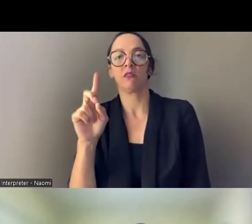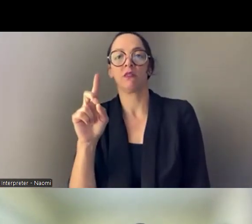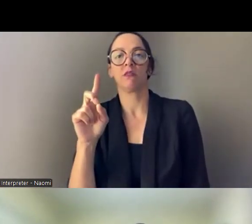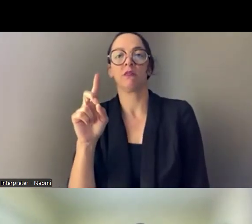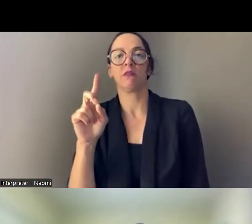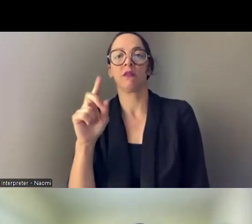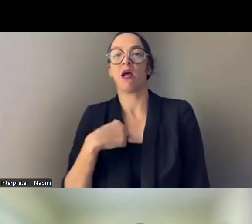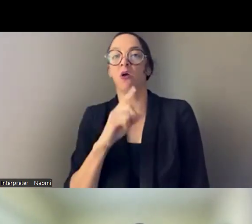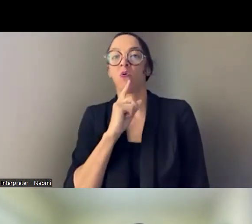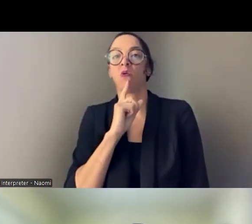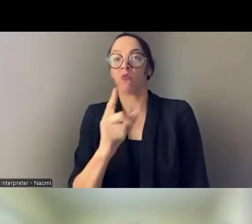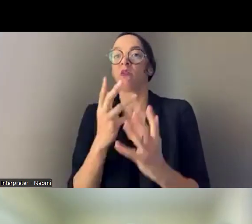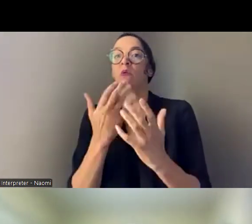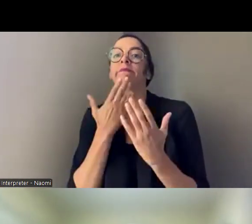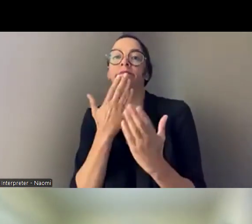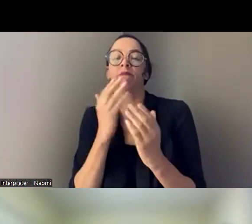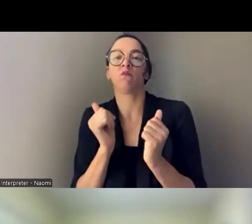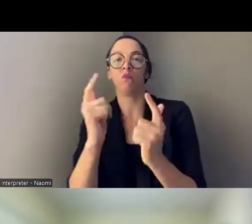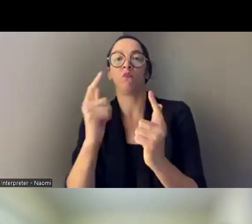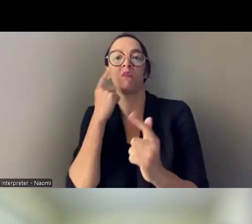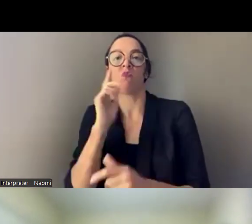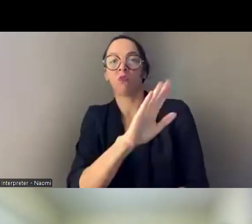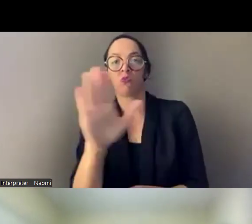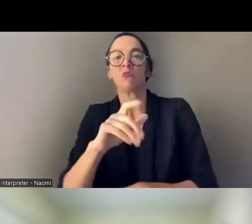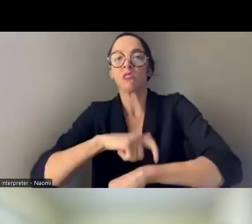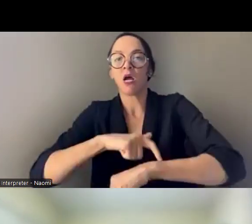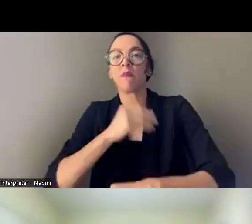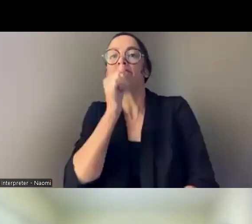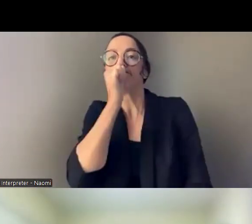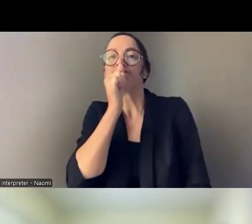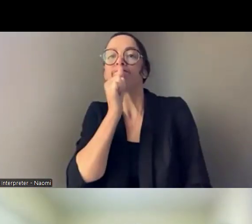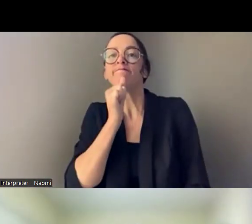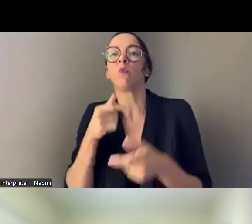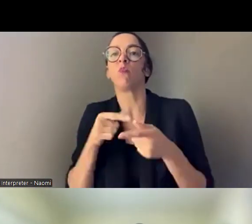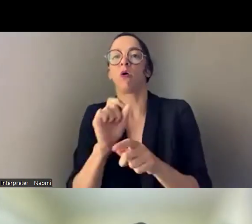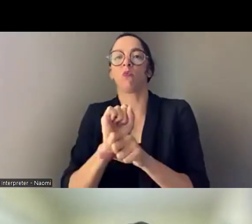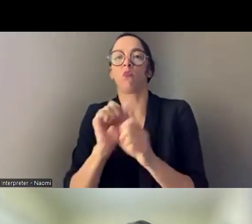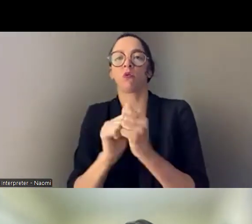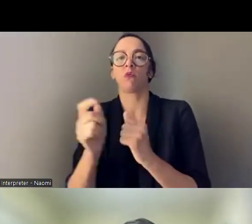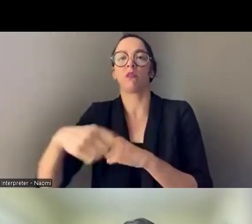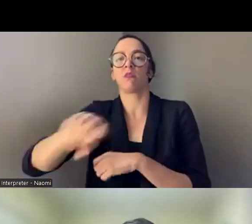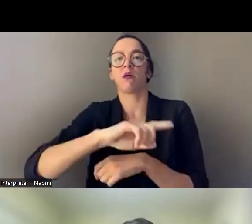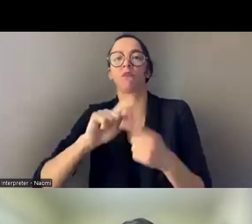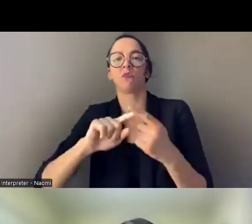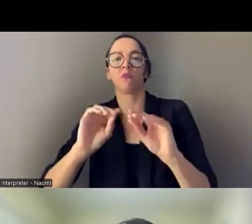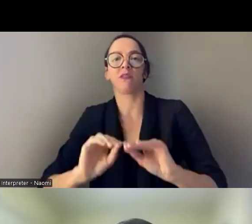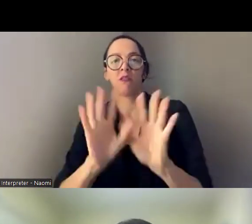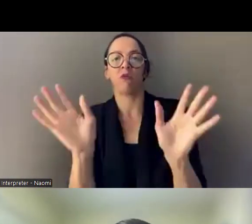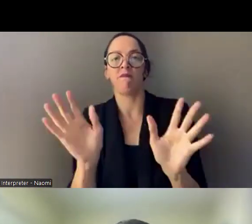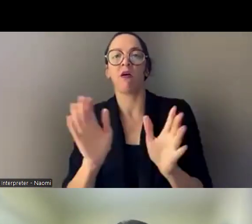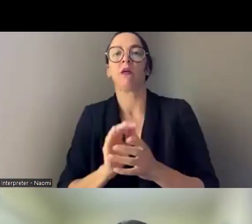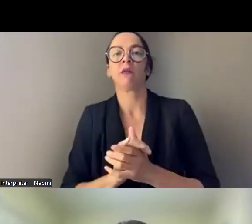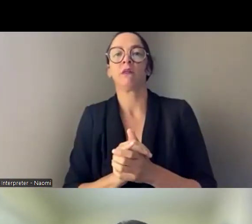want to thank everybody for their time and their patience while we work with them to clarify. And